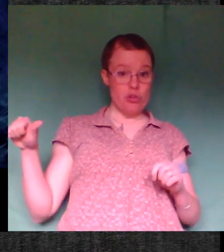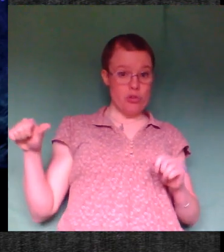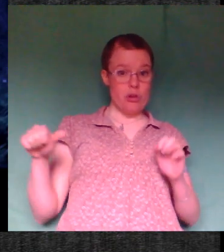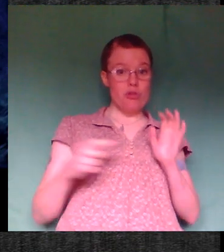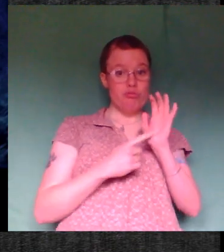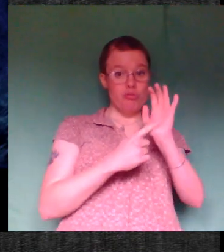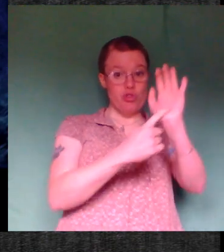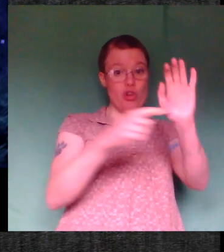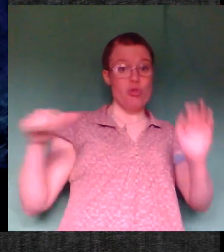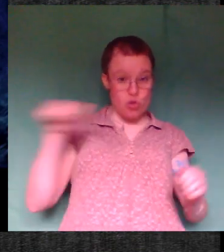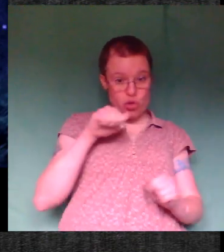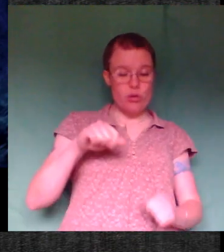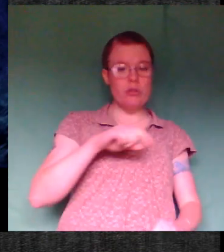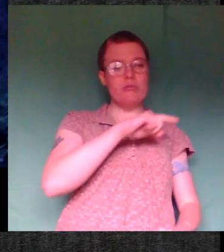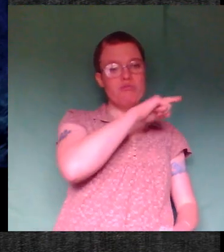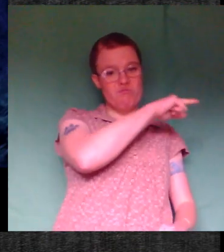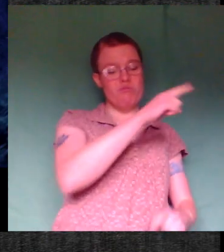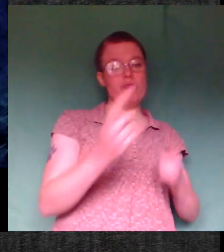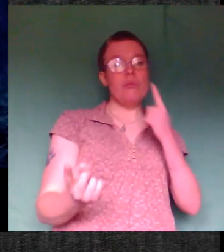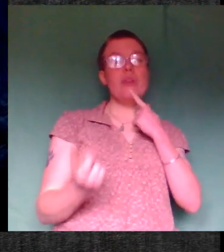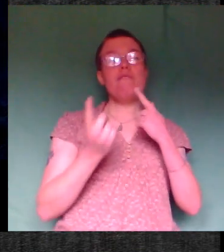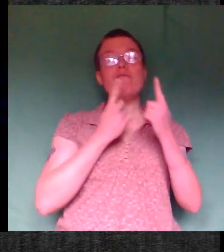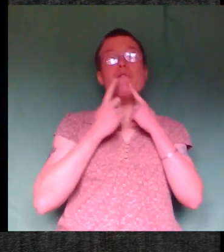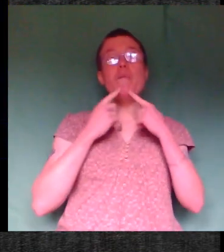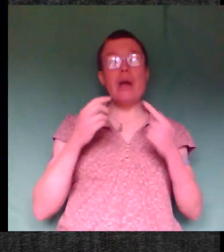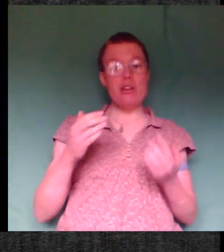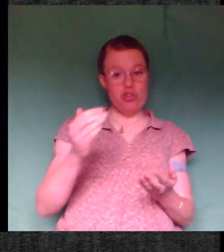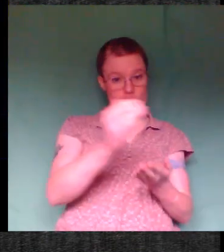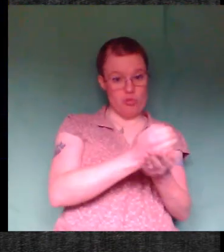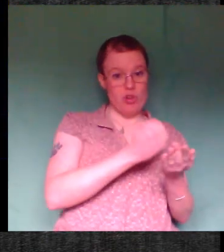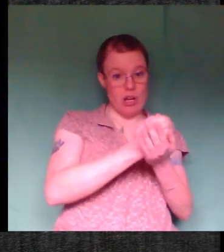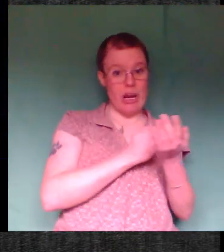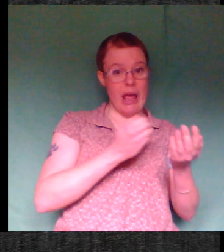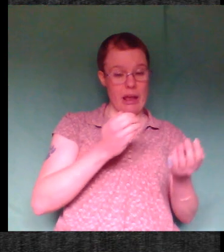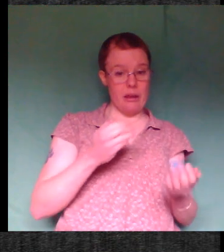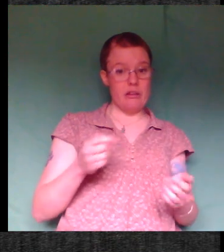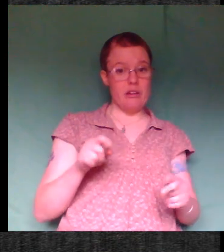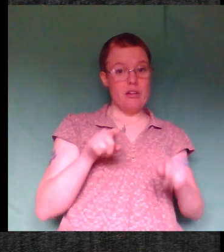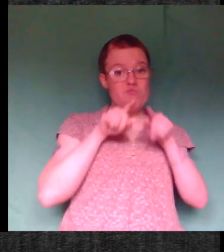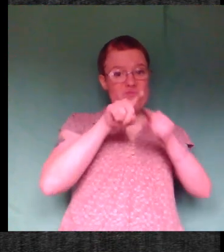him about the terrorists. If he's alive, that is.